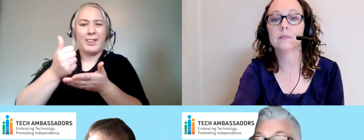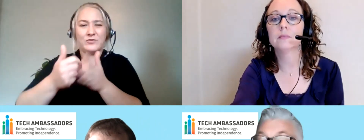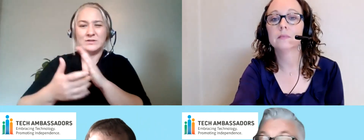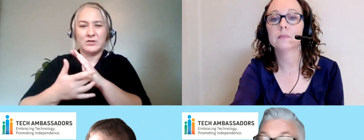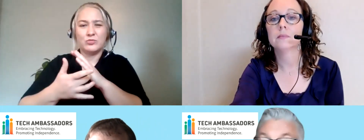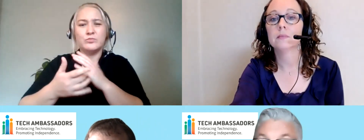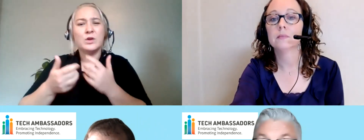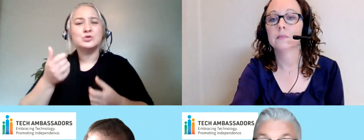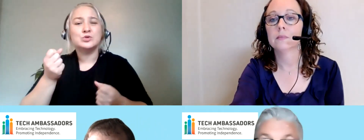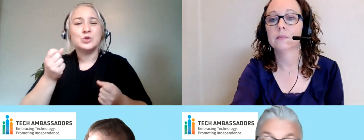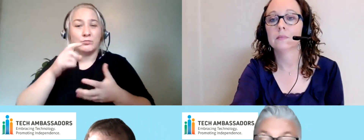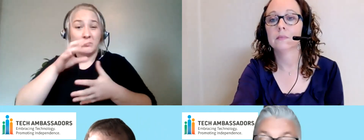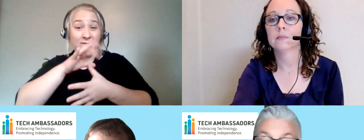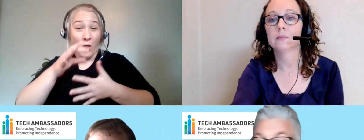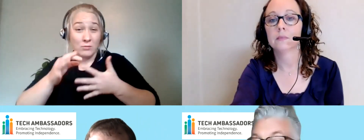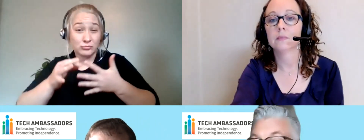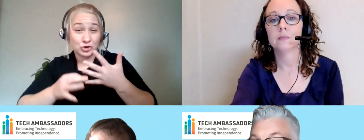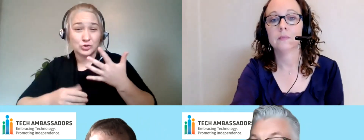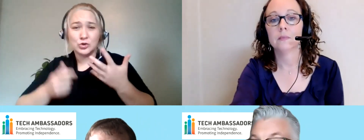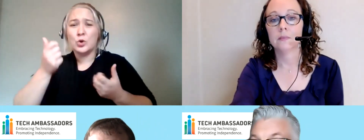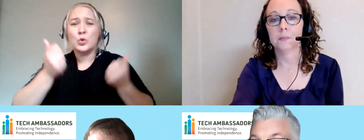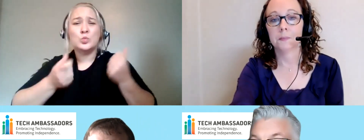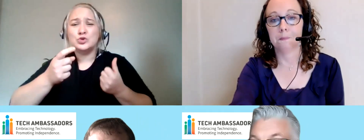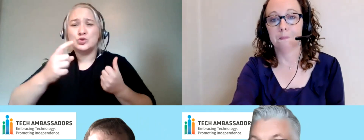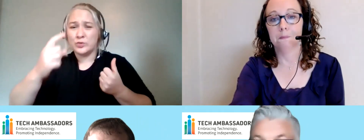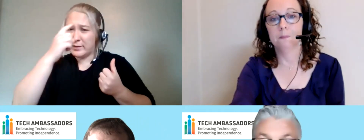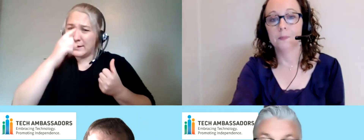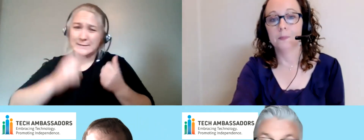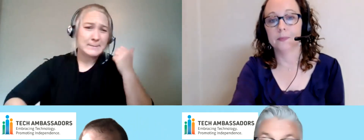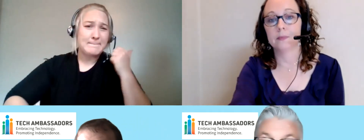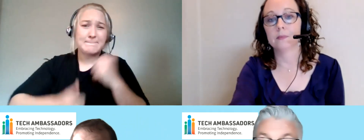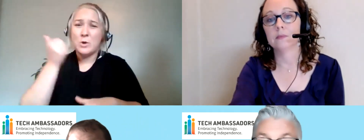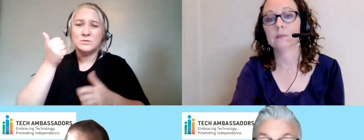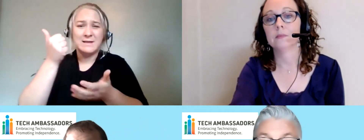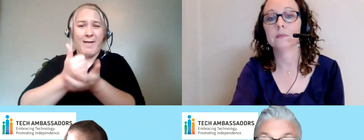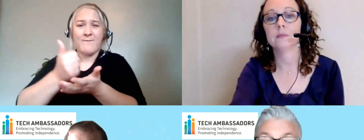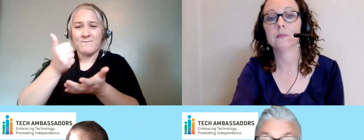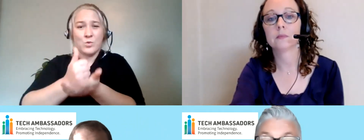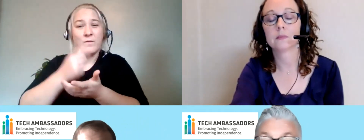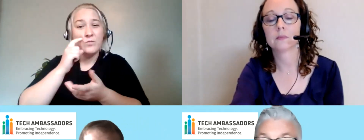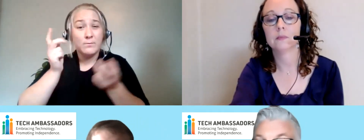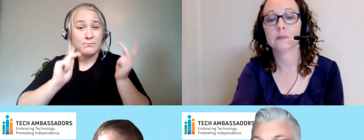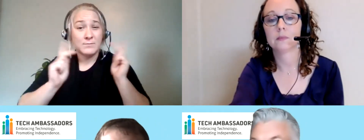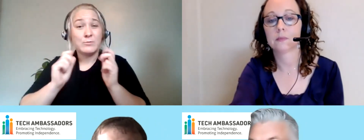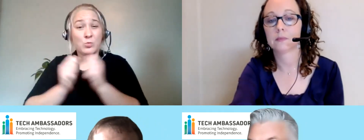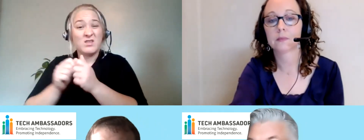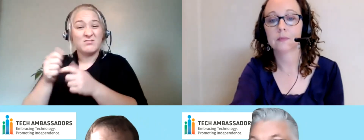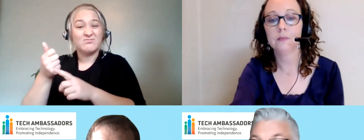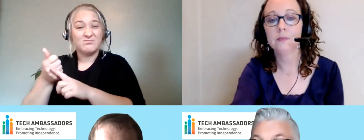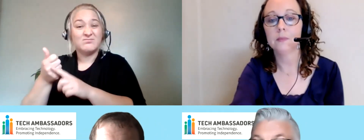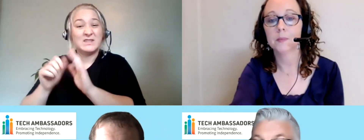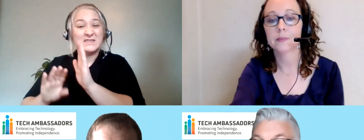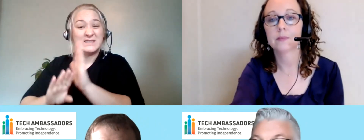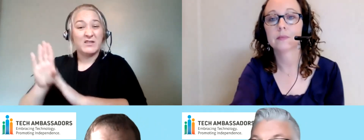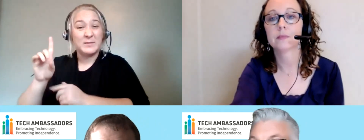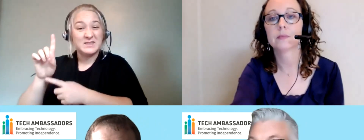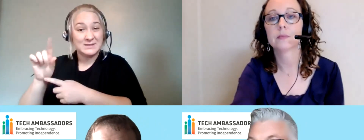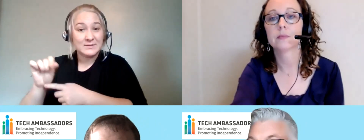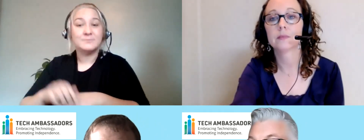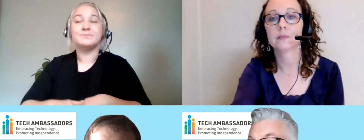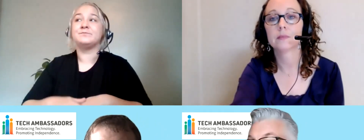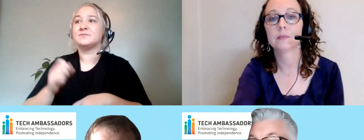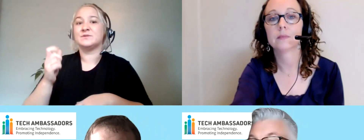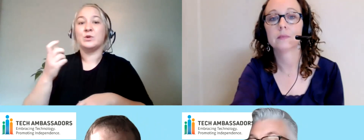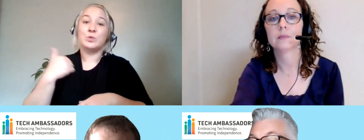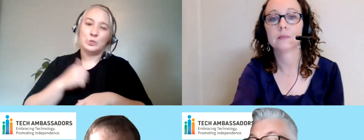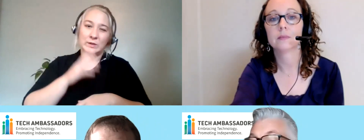you feel is most helpful to people with developmental disabilities? So as we probably get ready to